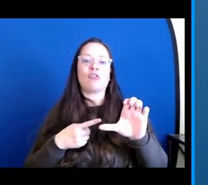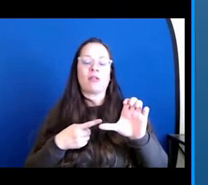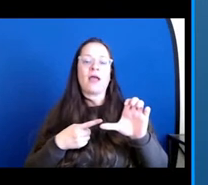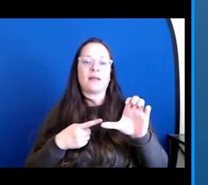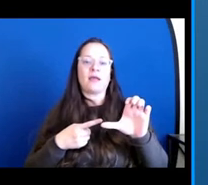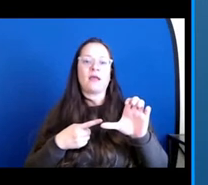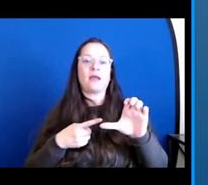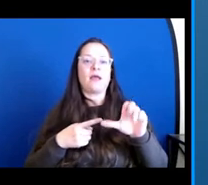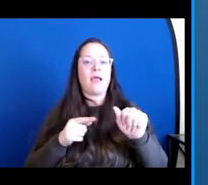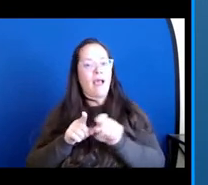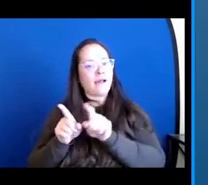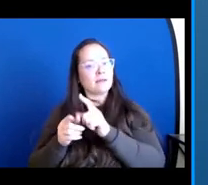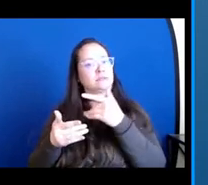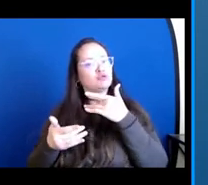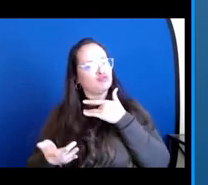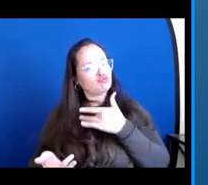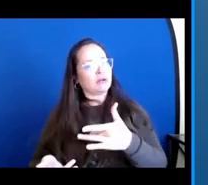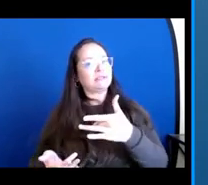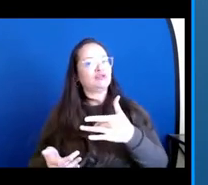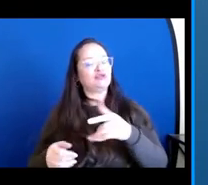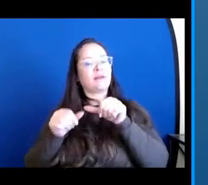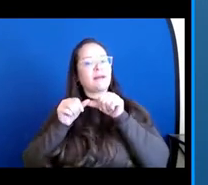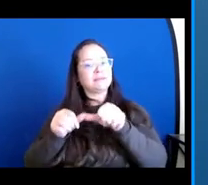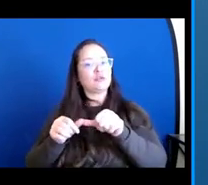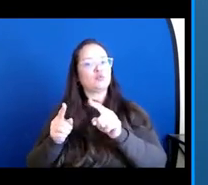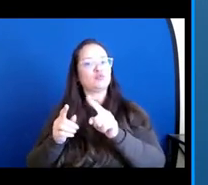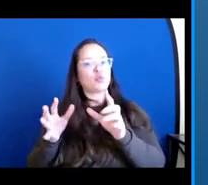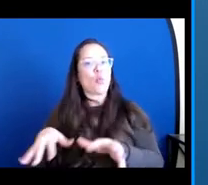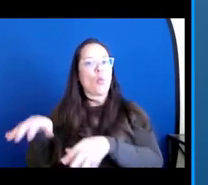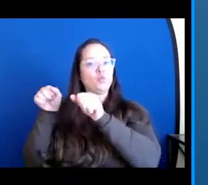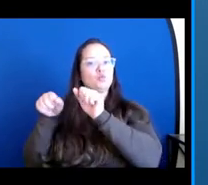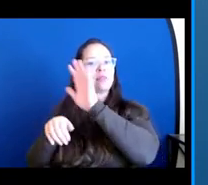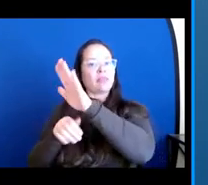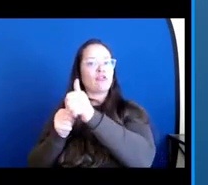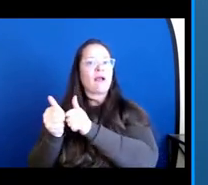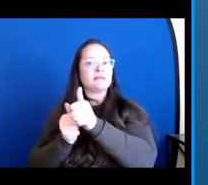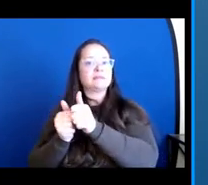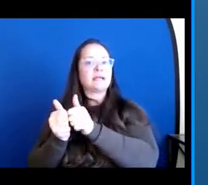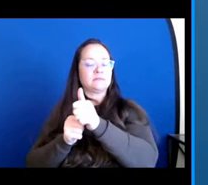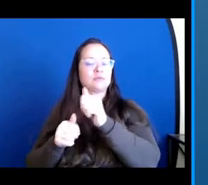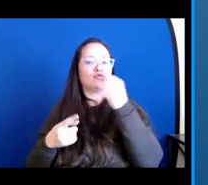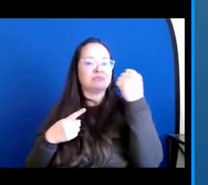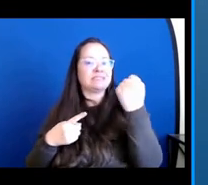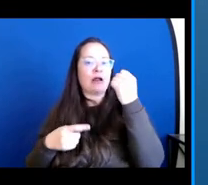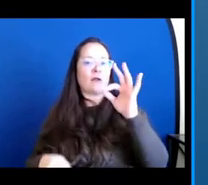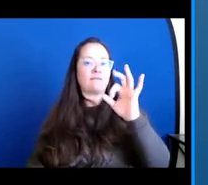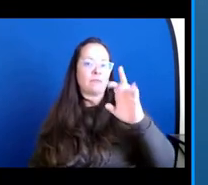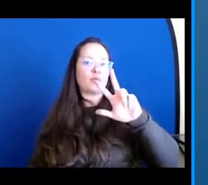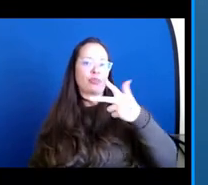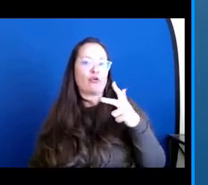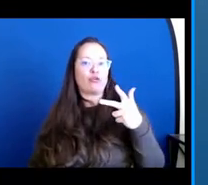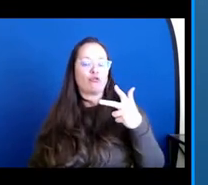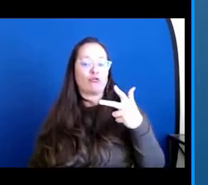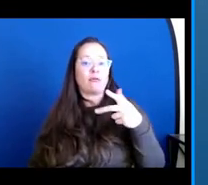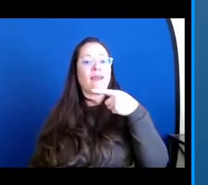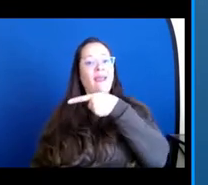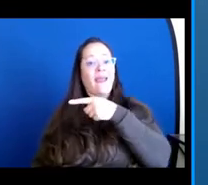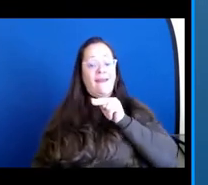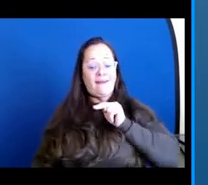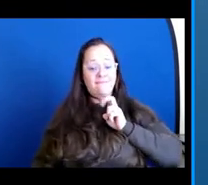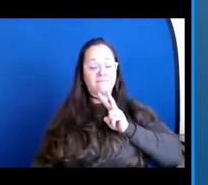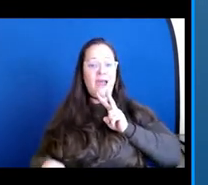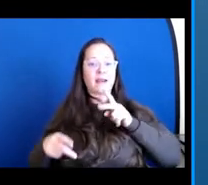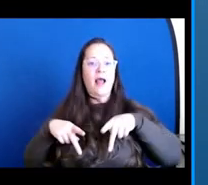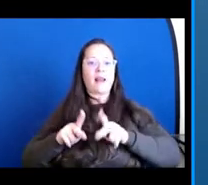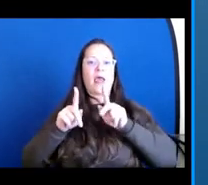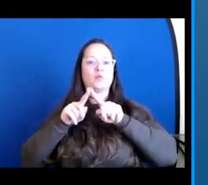as tradition continues to hold its contest on Saturday February 3rd and Nevada be allowed to remain